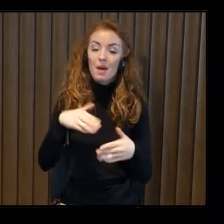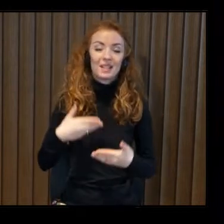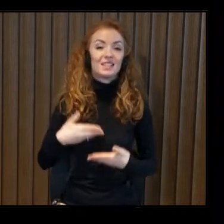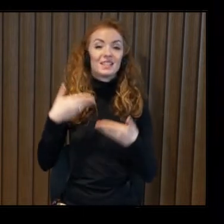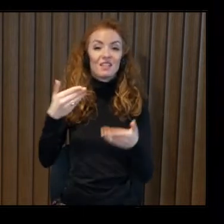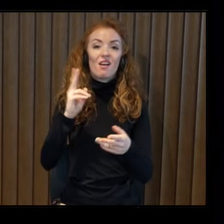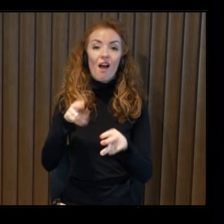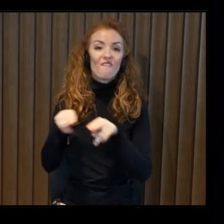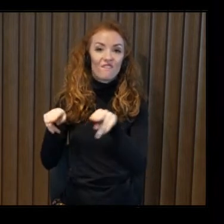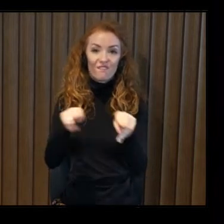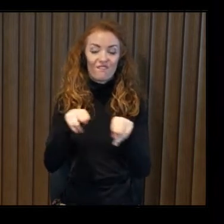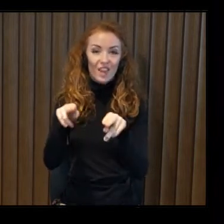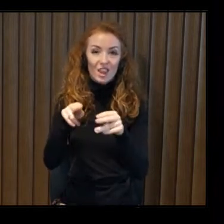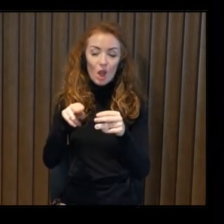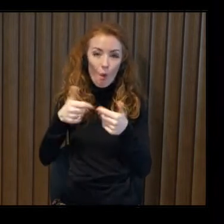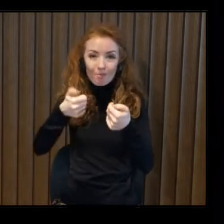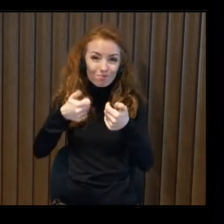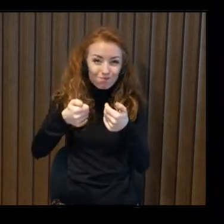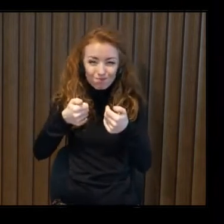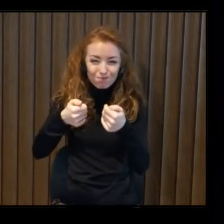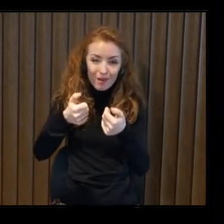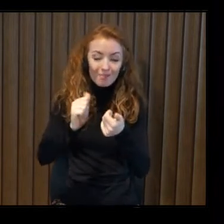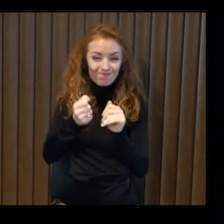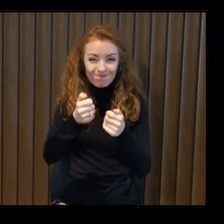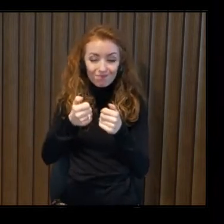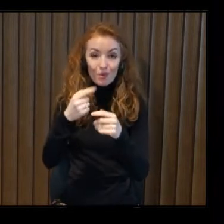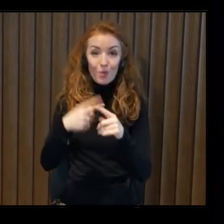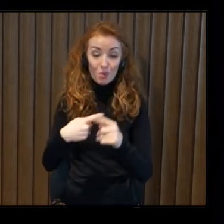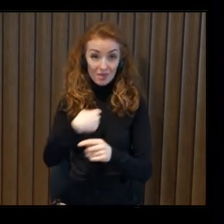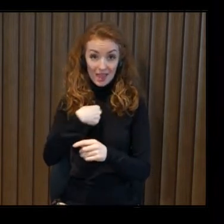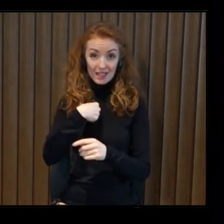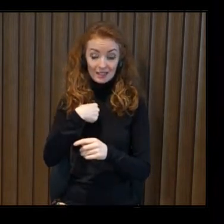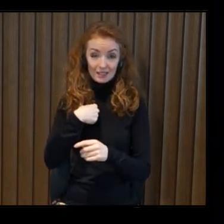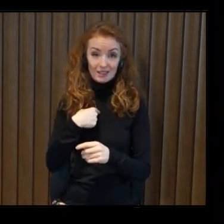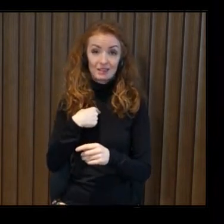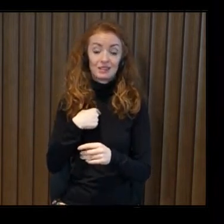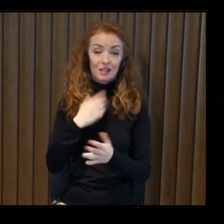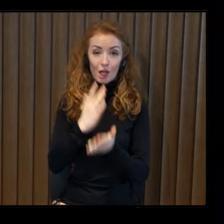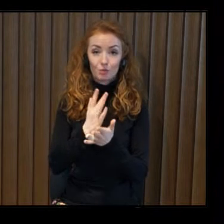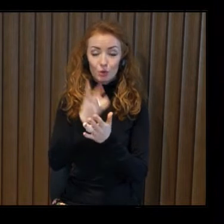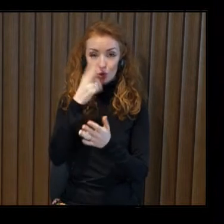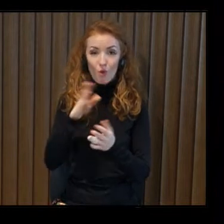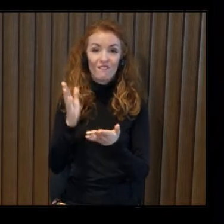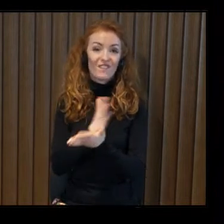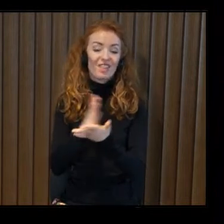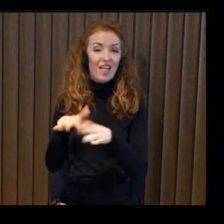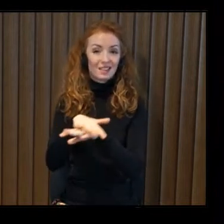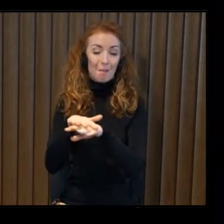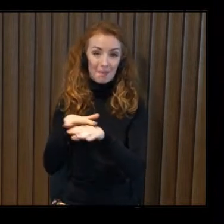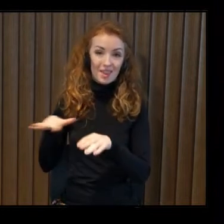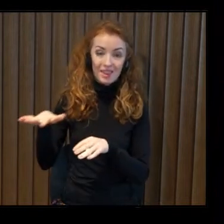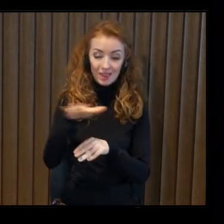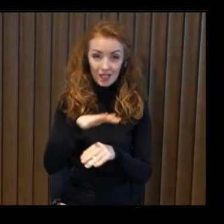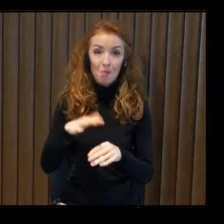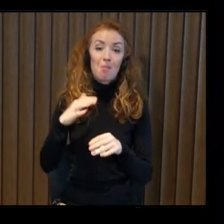me who come from a middle-class background and who have been able to get an education because of the way where I